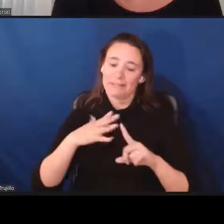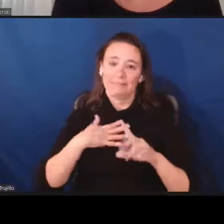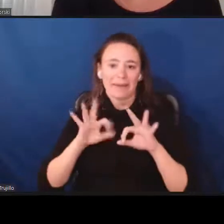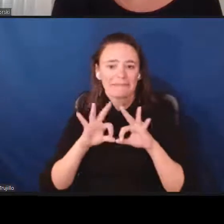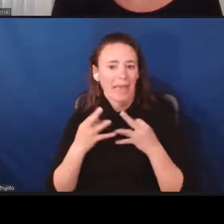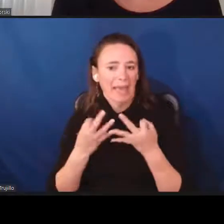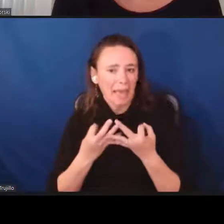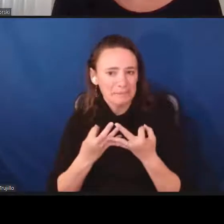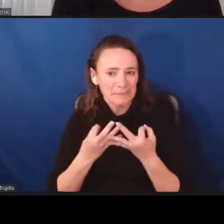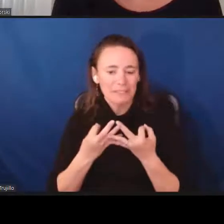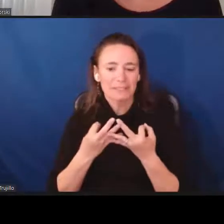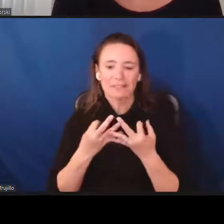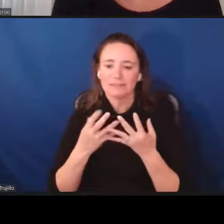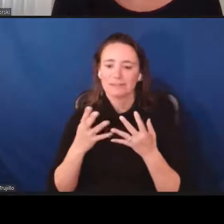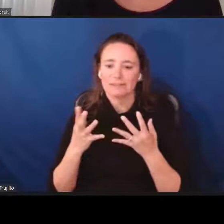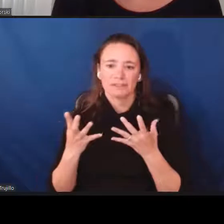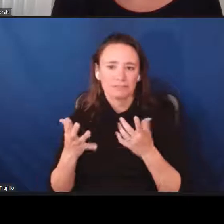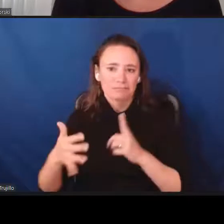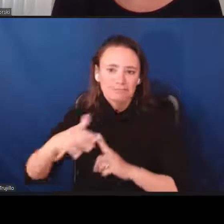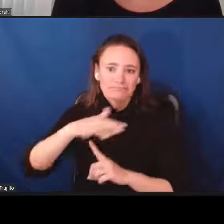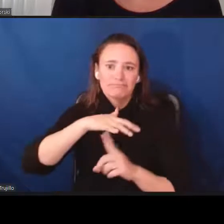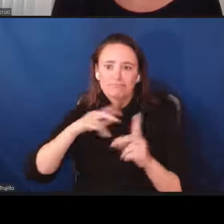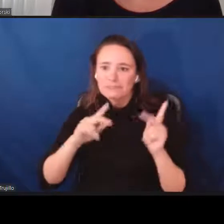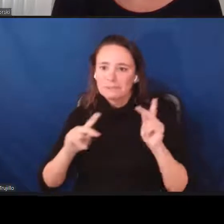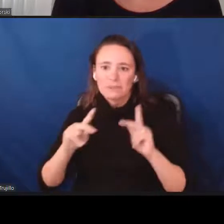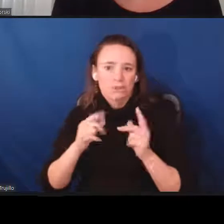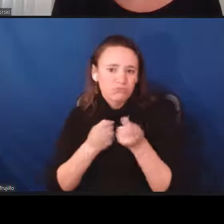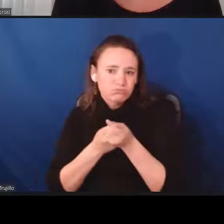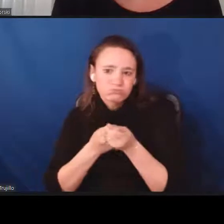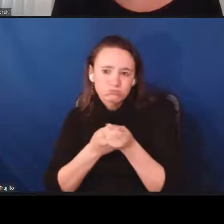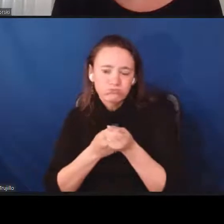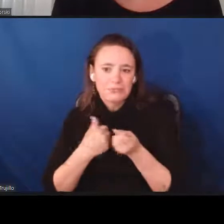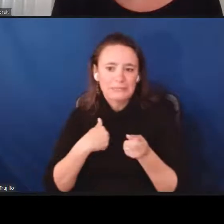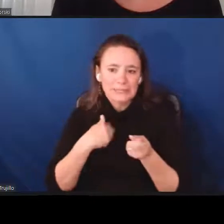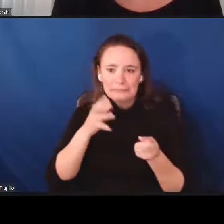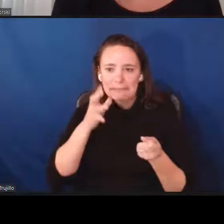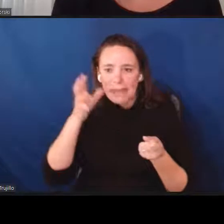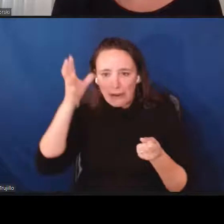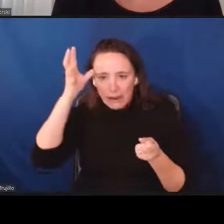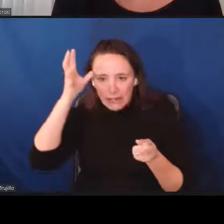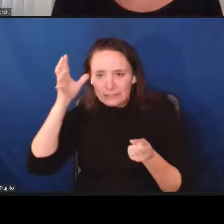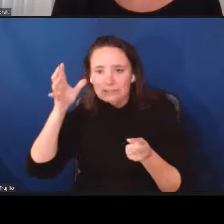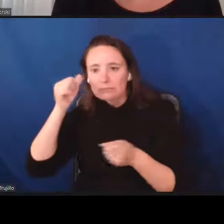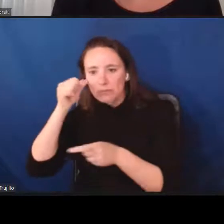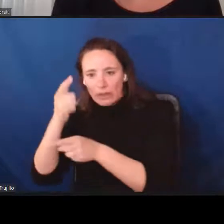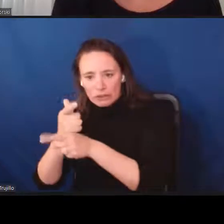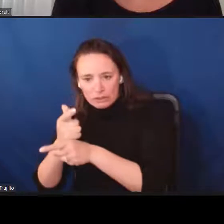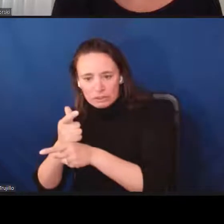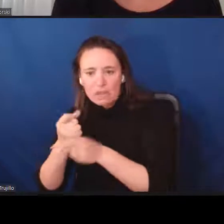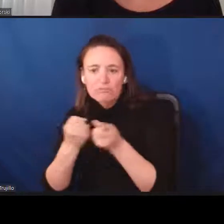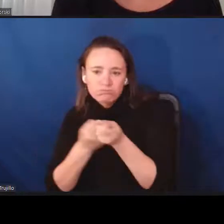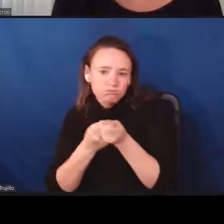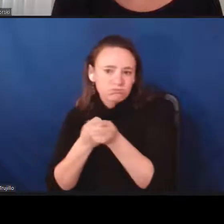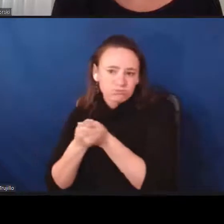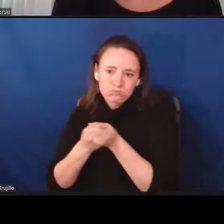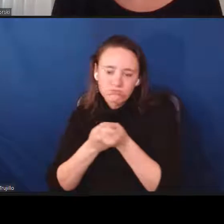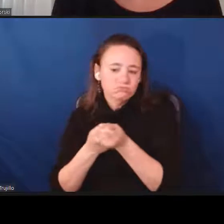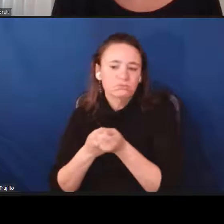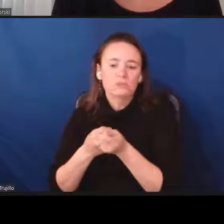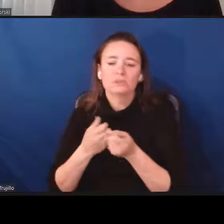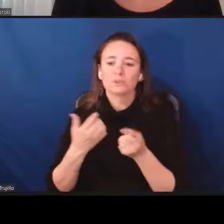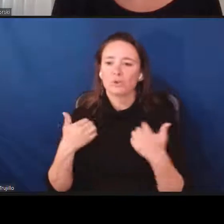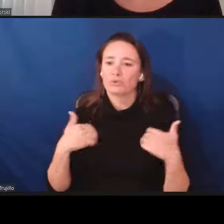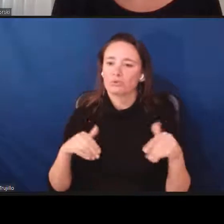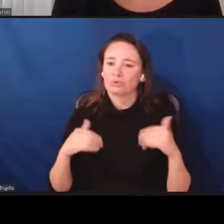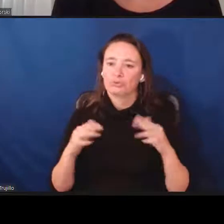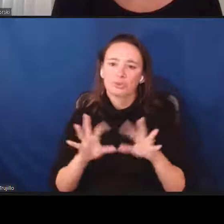surrounded me and my parents and my brothers and gave us a lot of support. So all of that was so